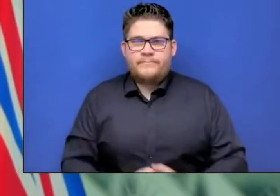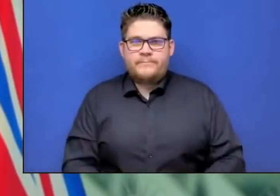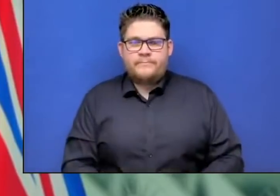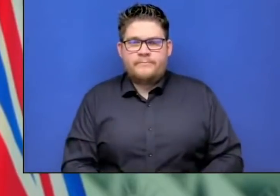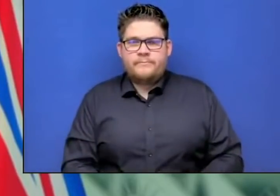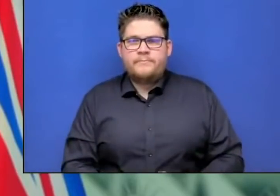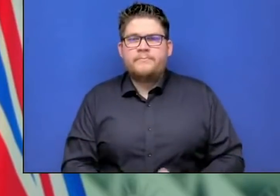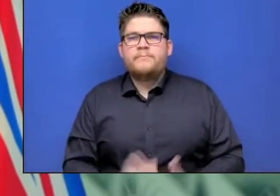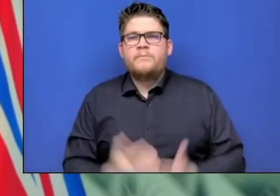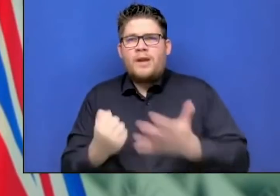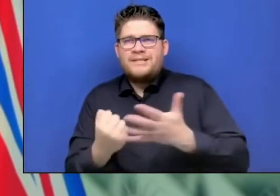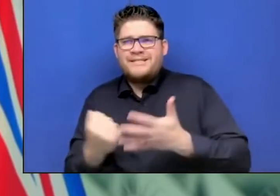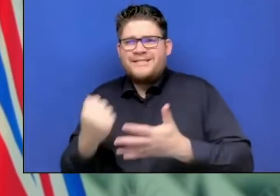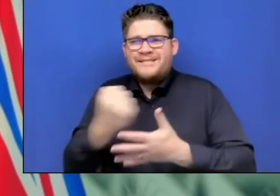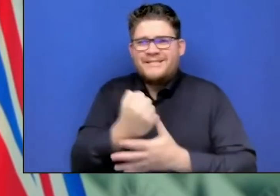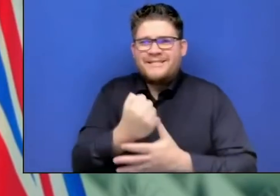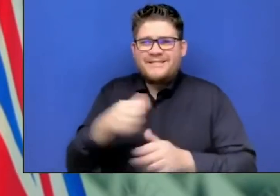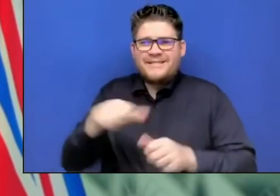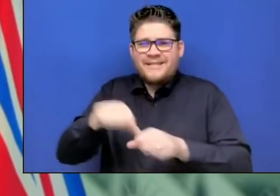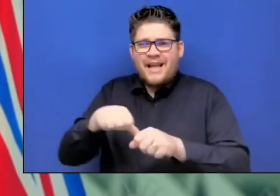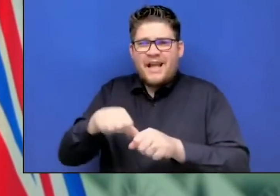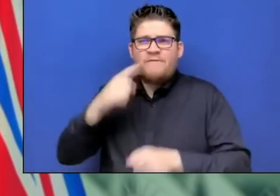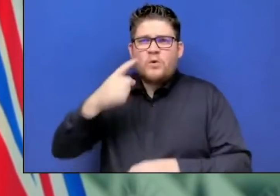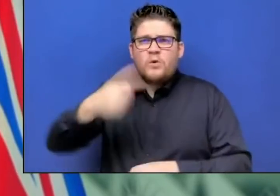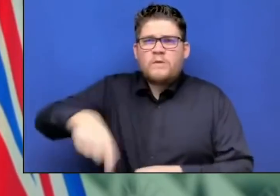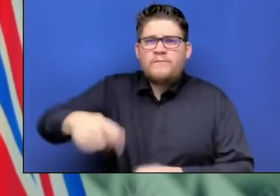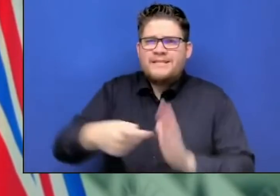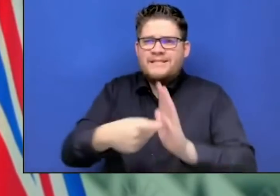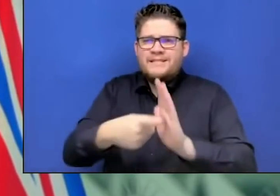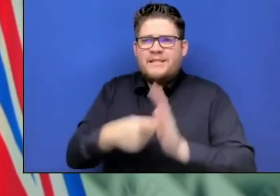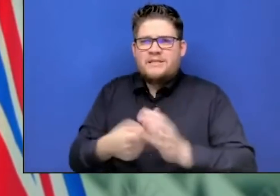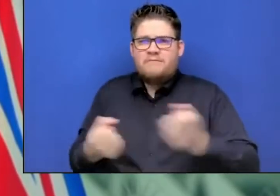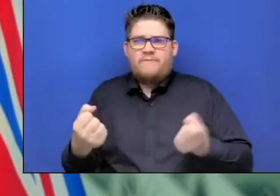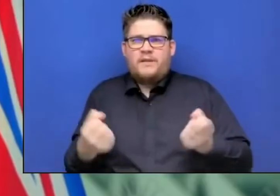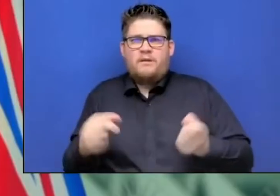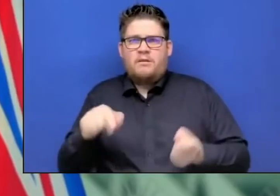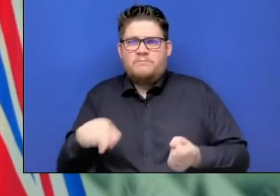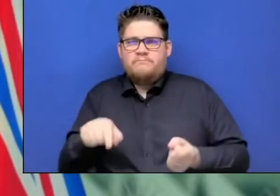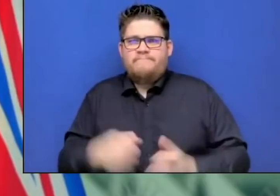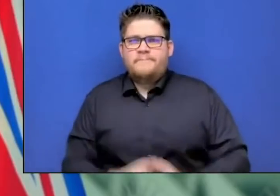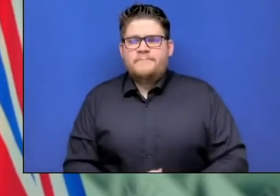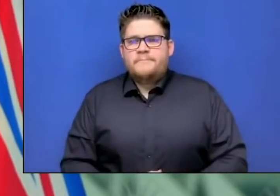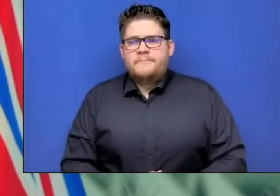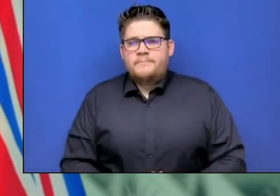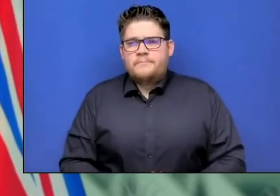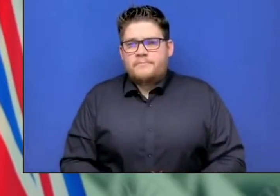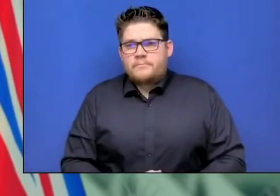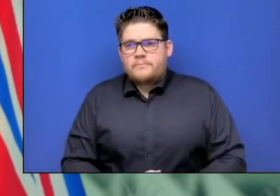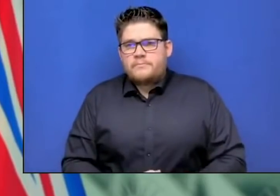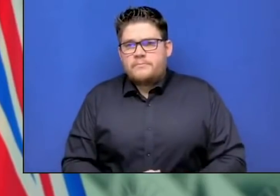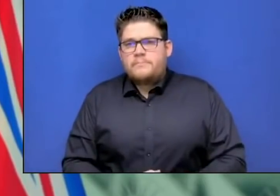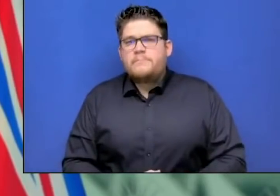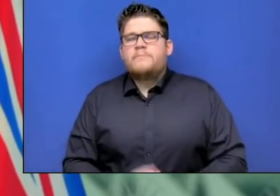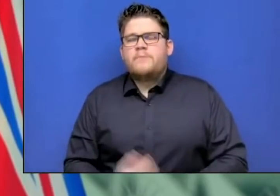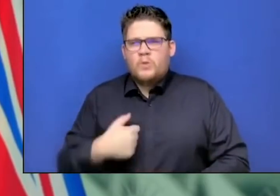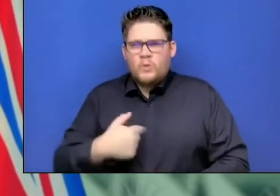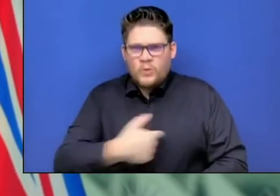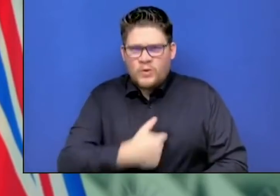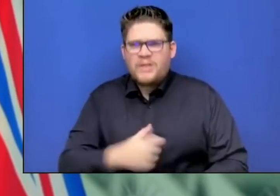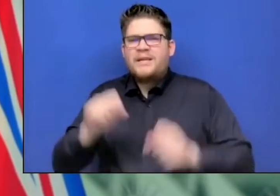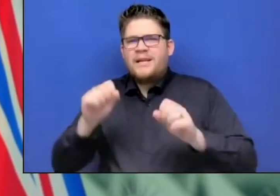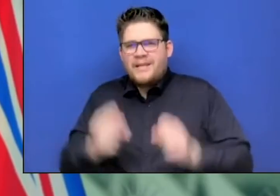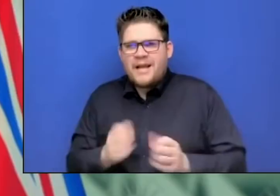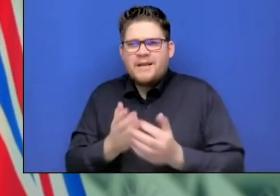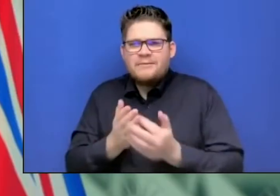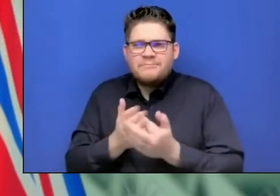vehicles as we endure and recover from these ongoing significant weather events. I can tell you that if British